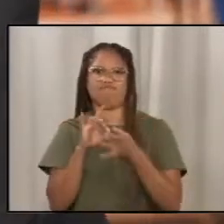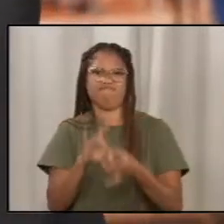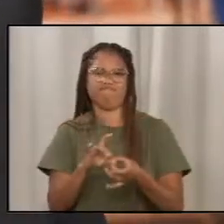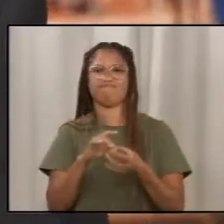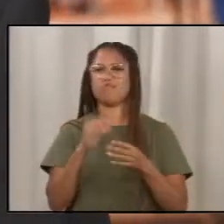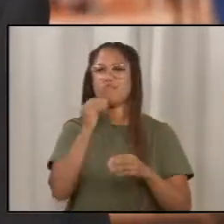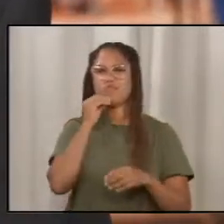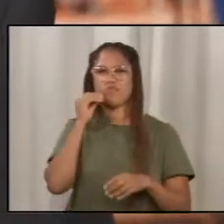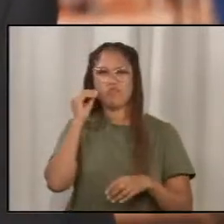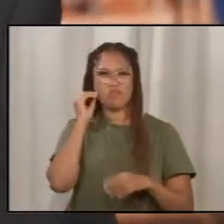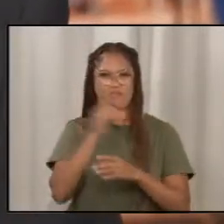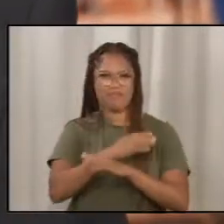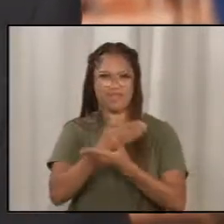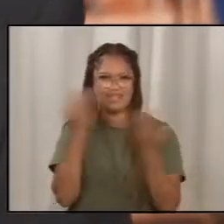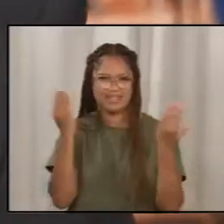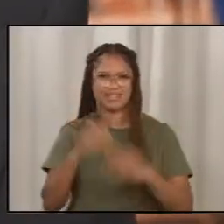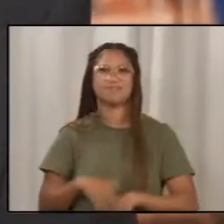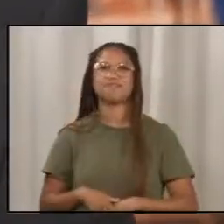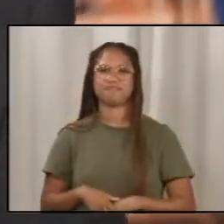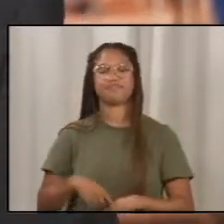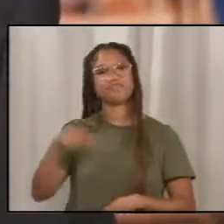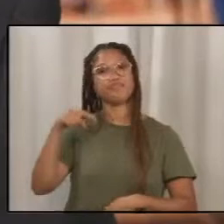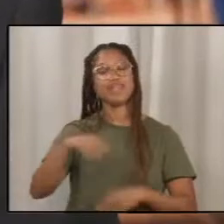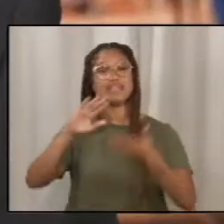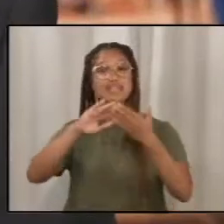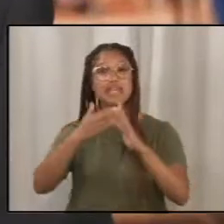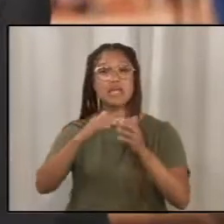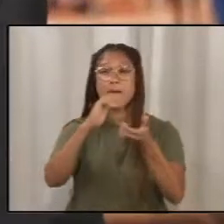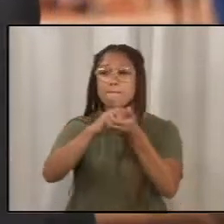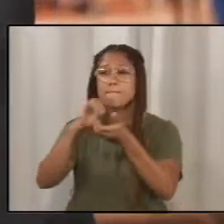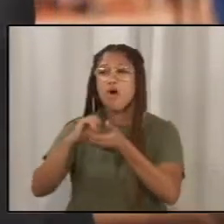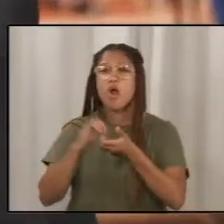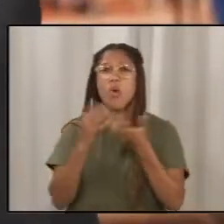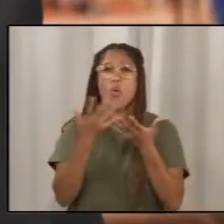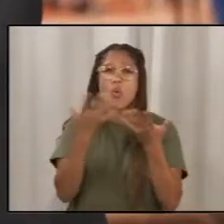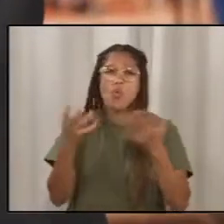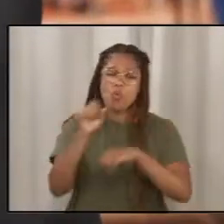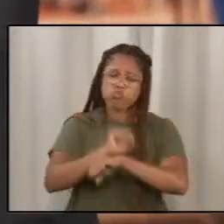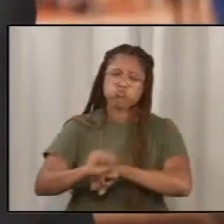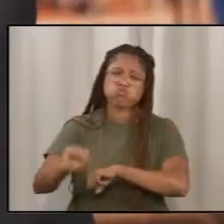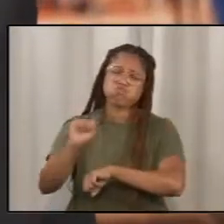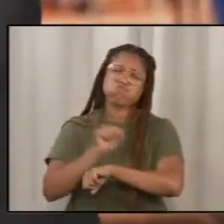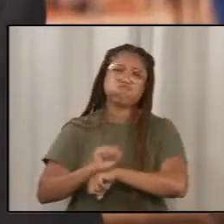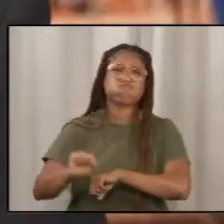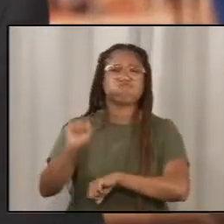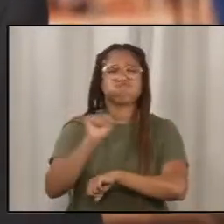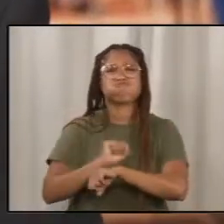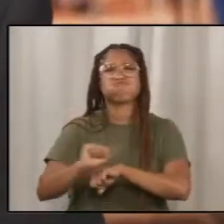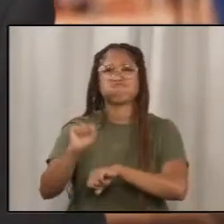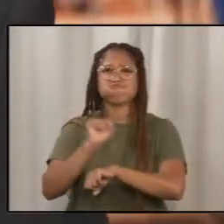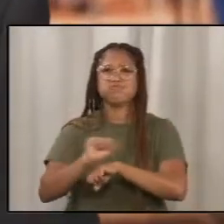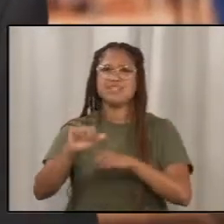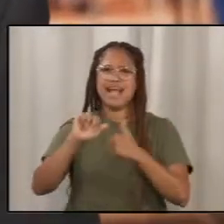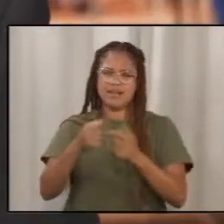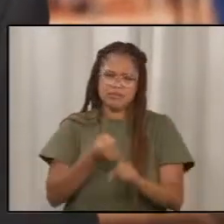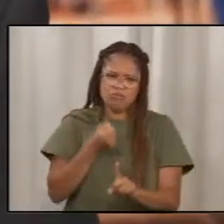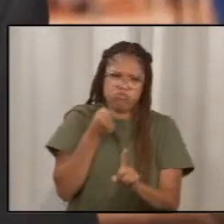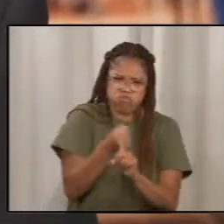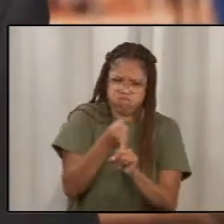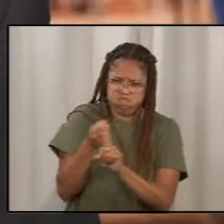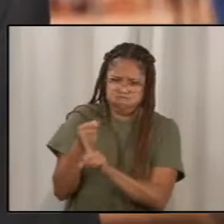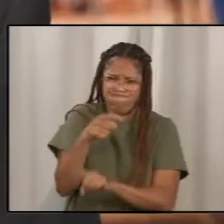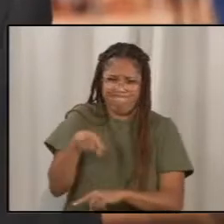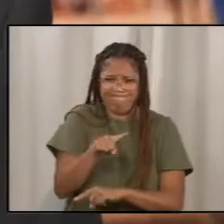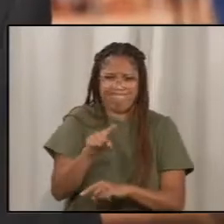the incredible work that the city and all of our partners have made so far on making a real meaningful difference in the lives of so many